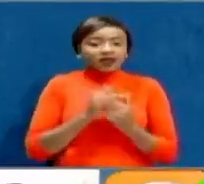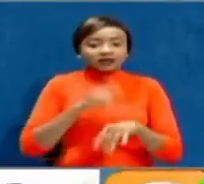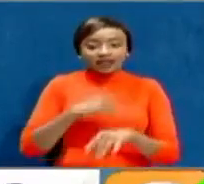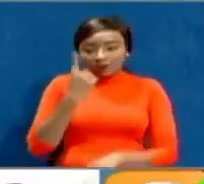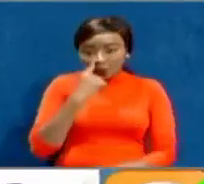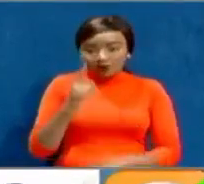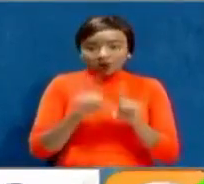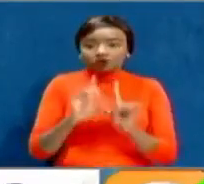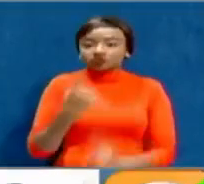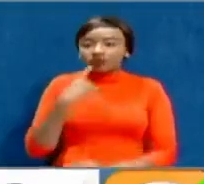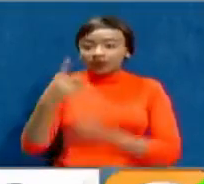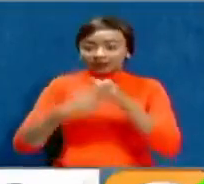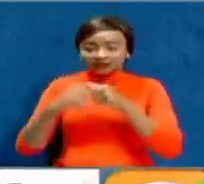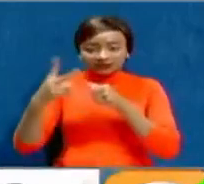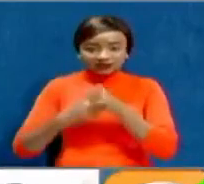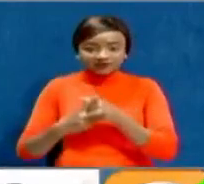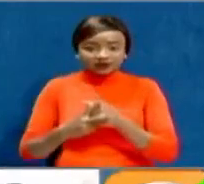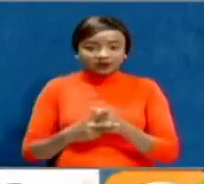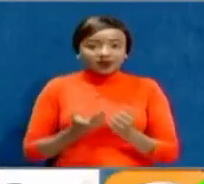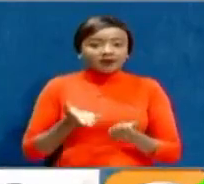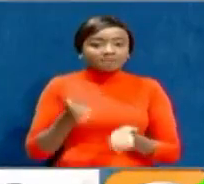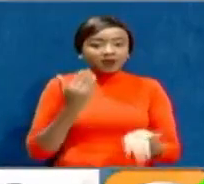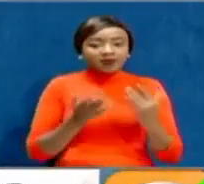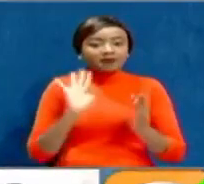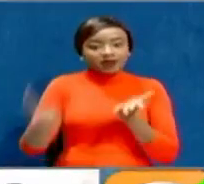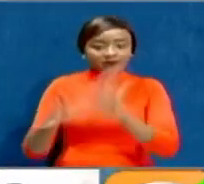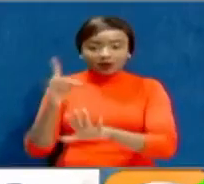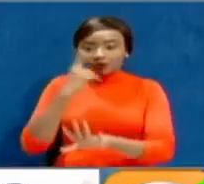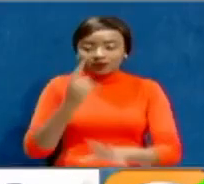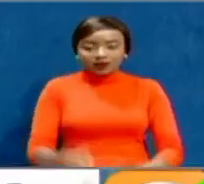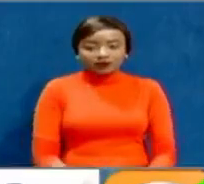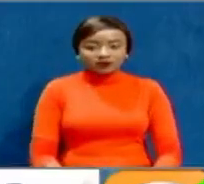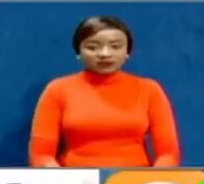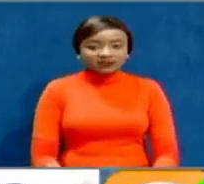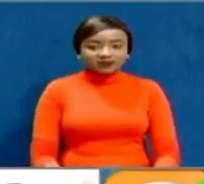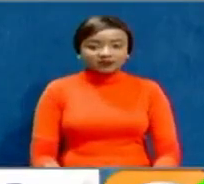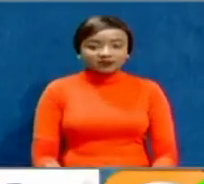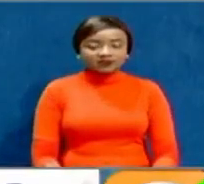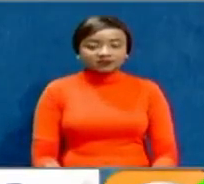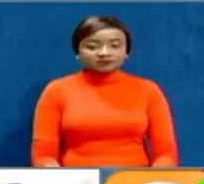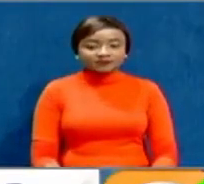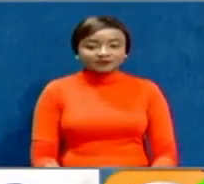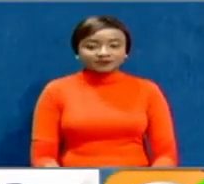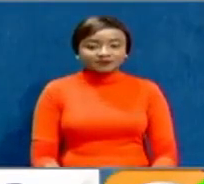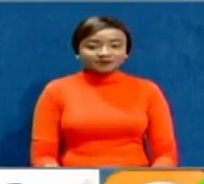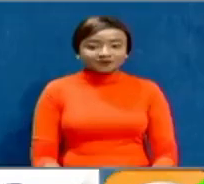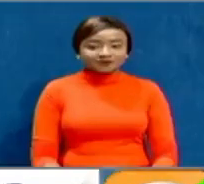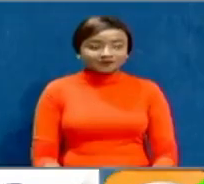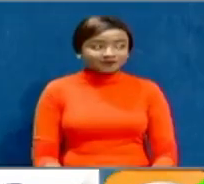care, while 167 were discharged from different hospital facilities. The total recovery is now at